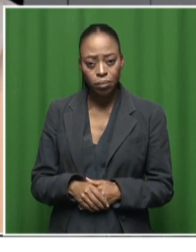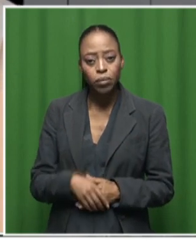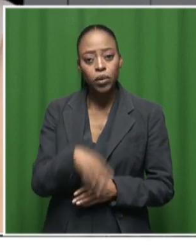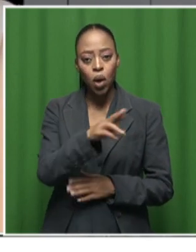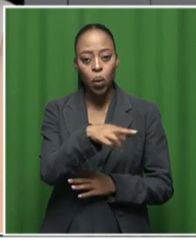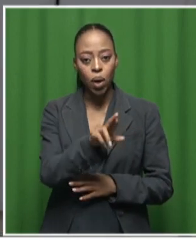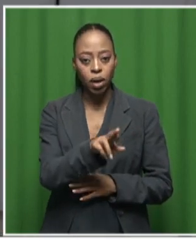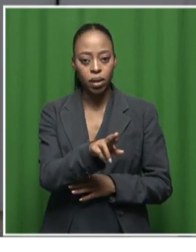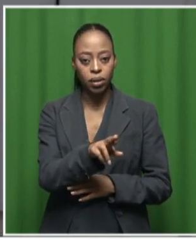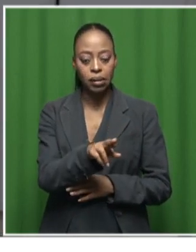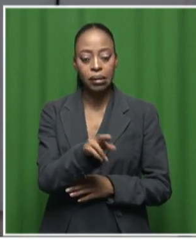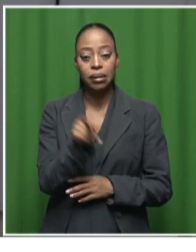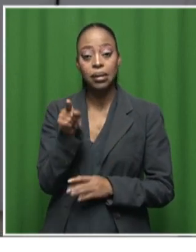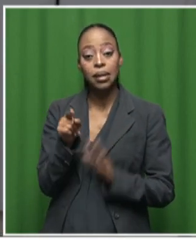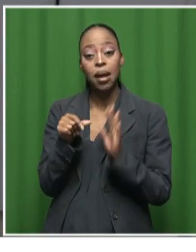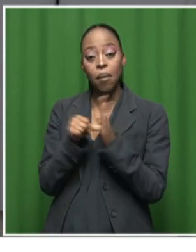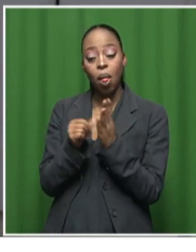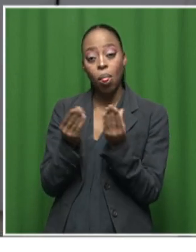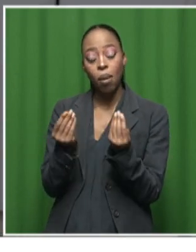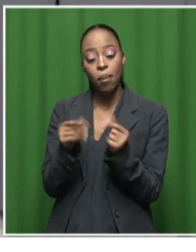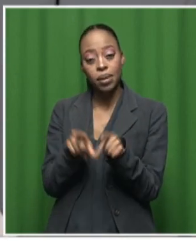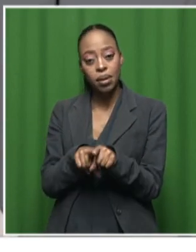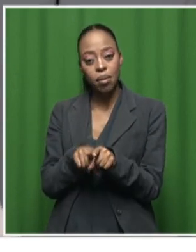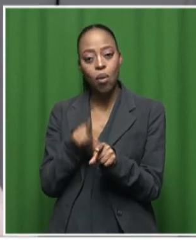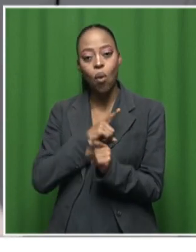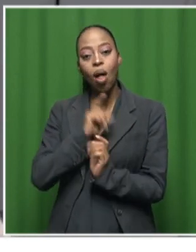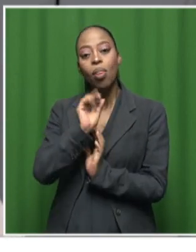right, Leanne, and that's the really important number. The